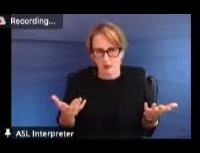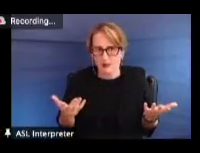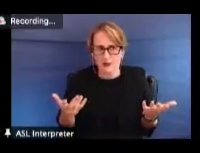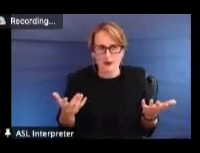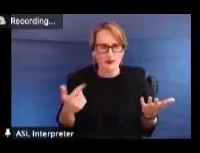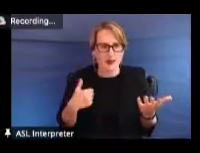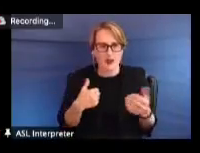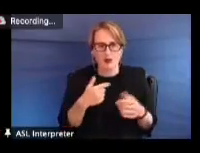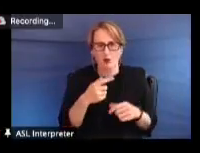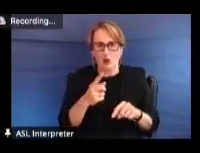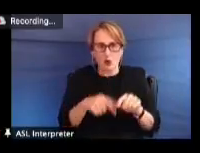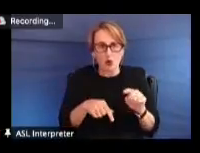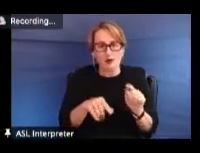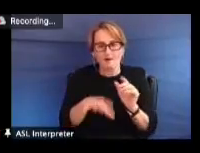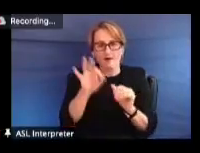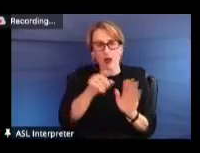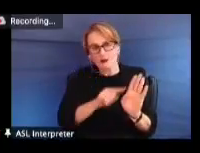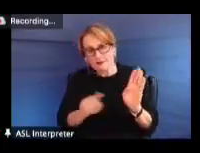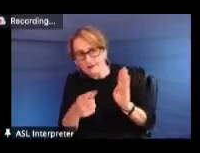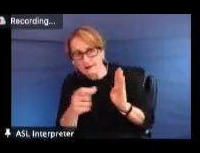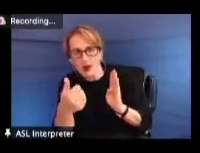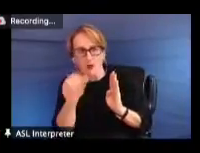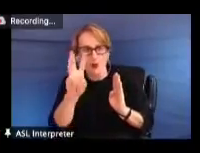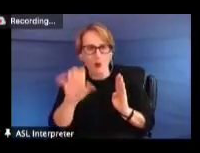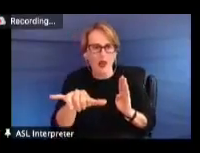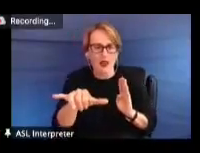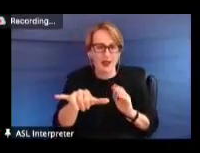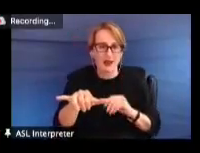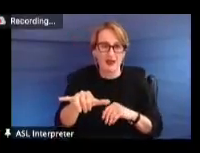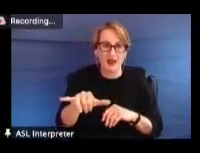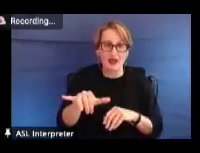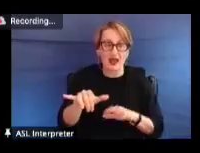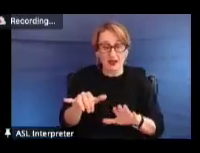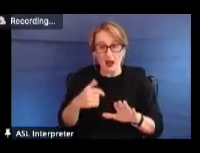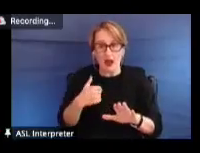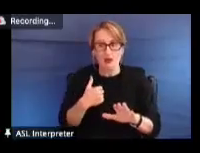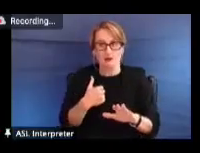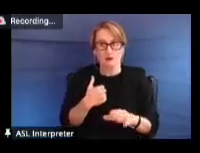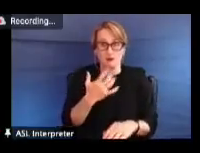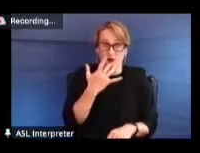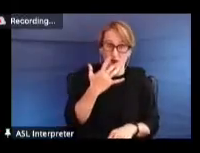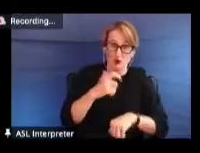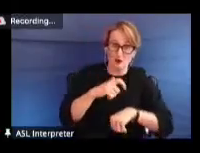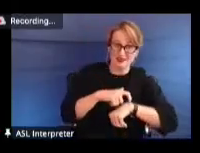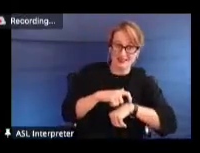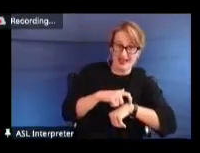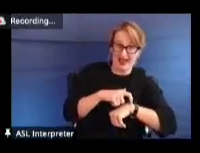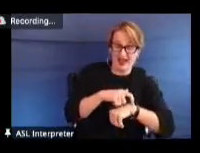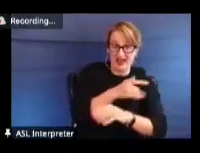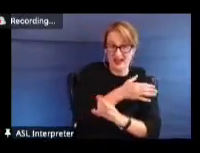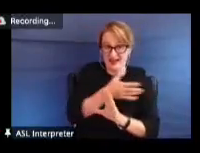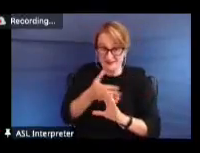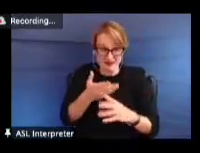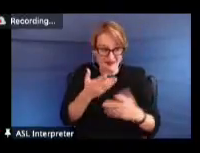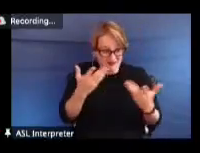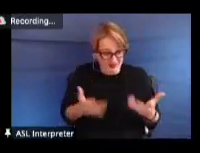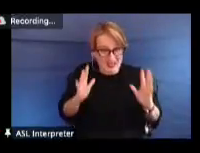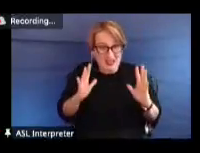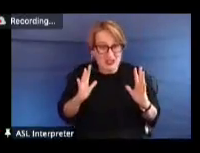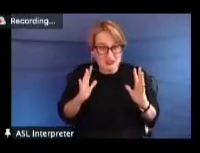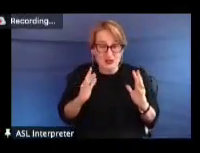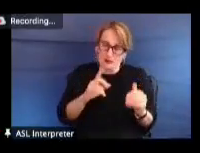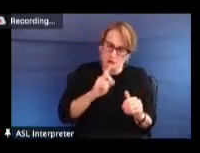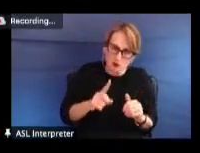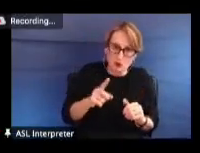maneuver in the time frame that, quite frankly, I would have liked, and all of you would have liked, and I'm sure many Californians